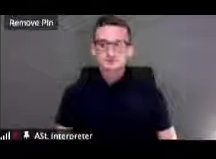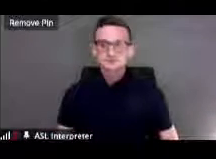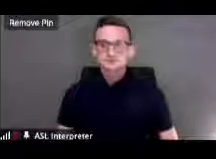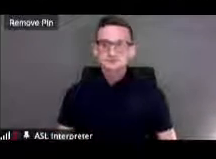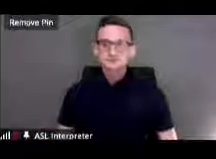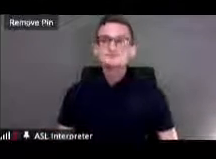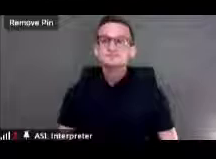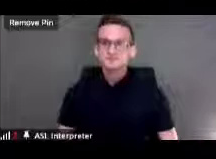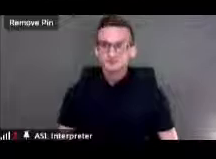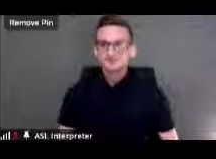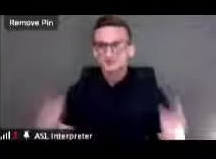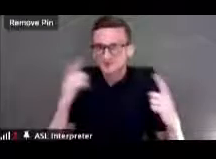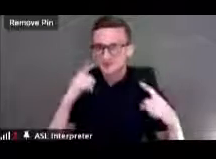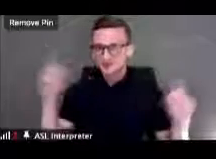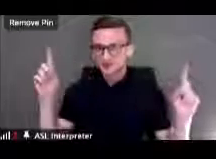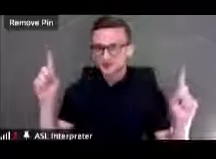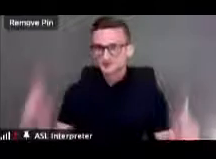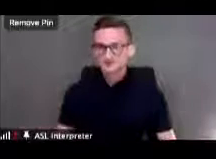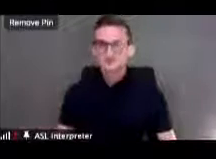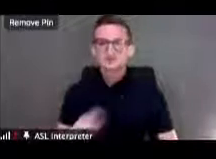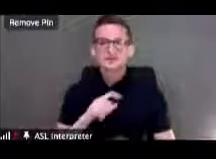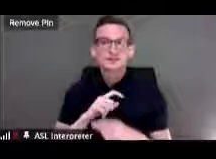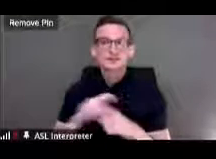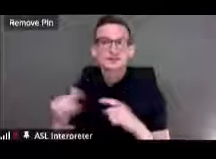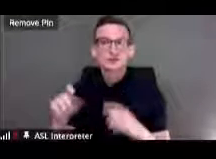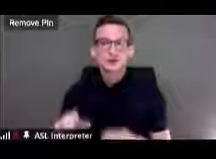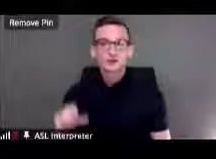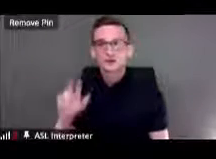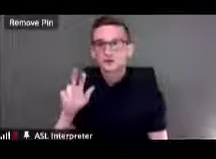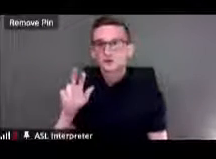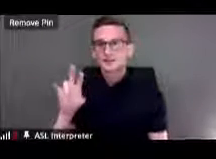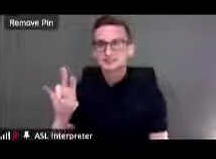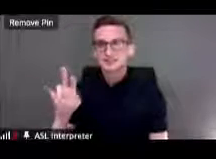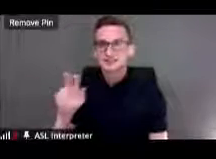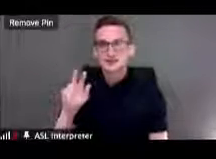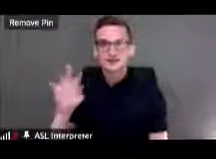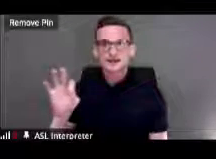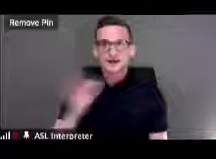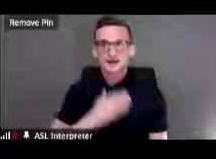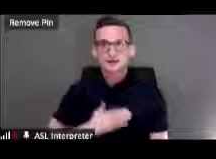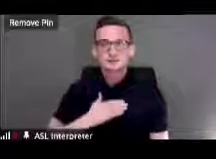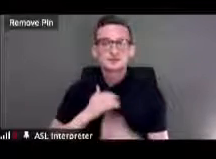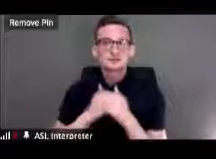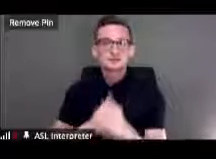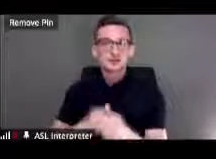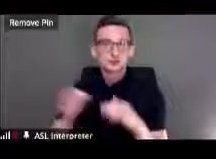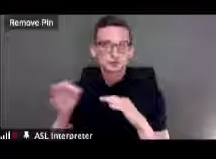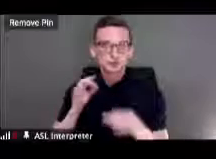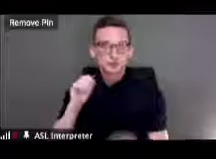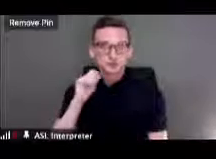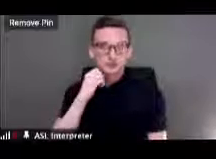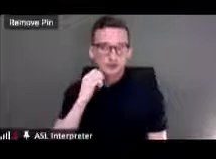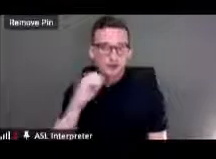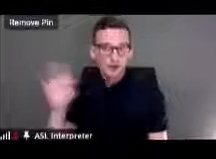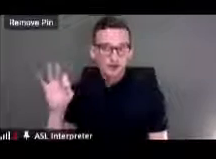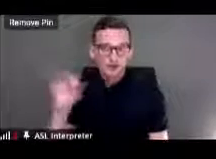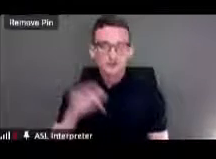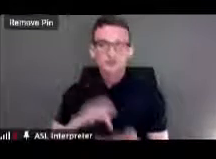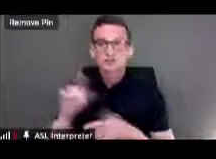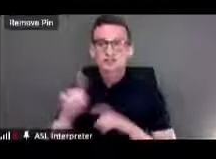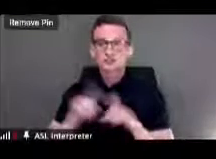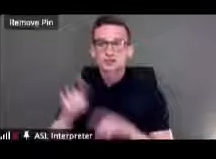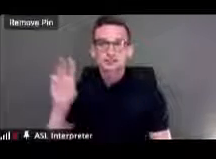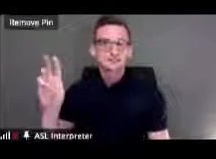There we go. Caller 3739, if you will please follow the prompts to unmute by pressing star 6.